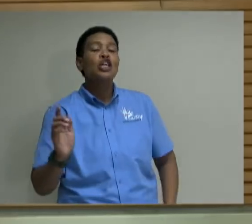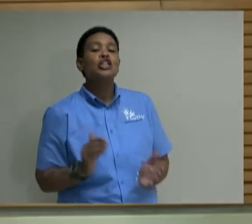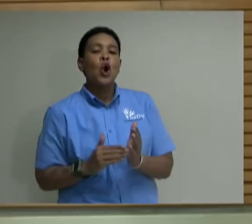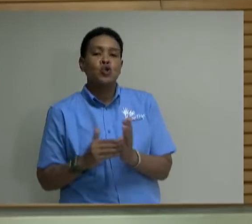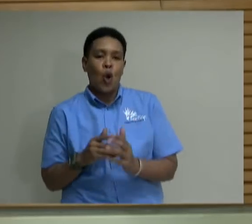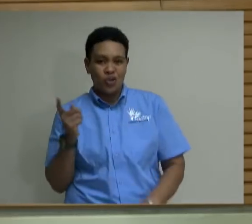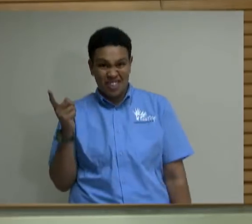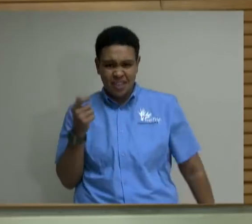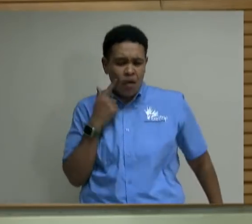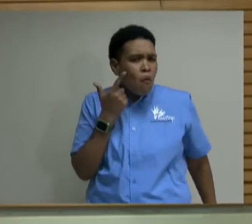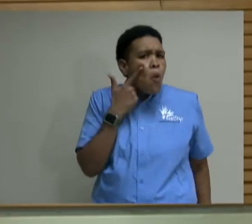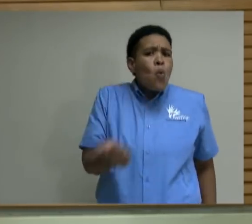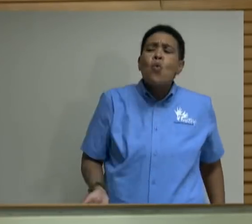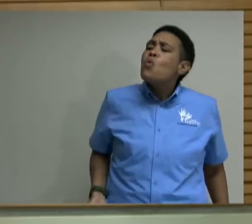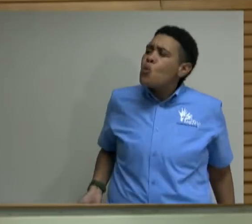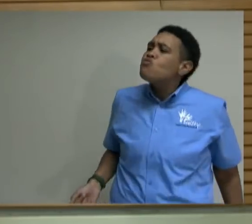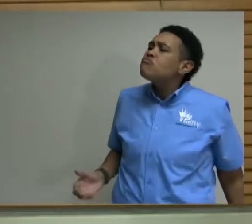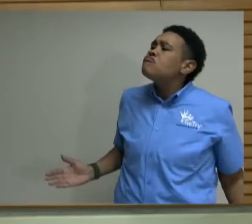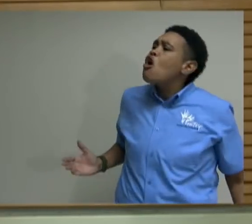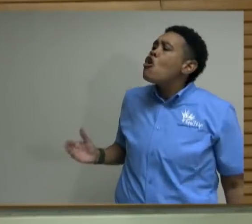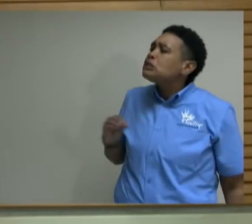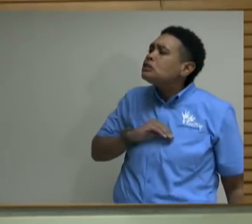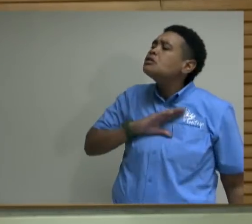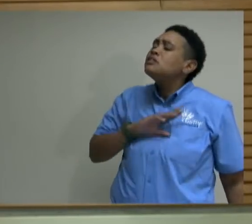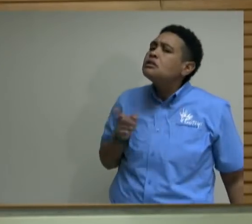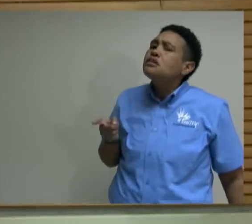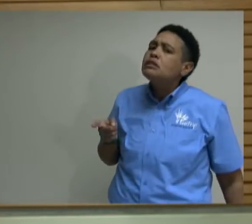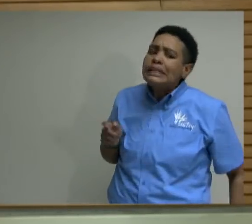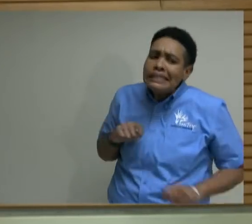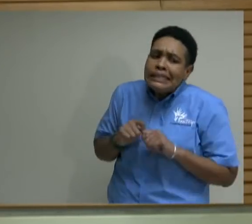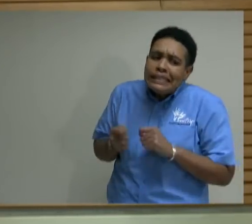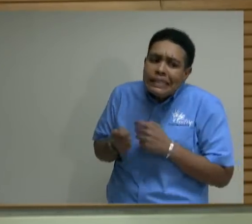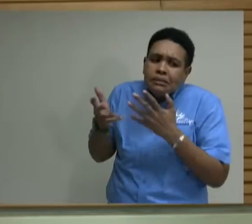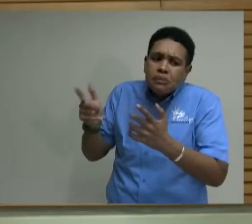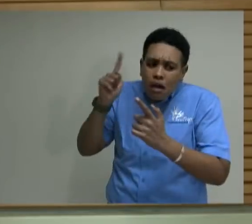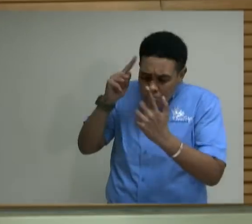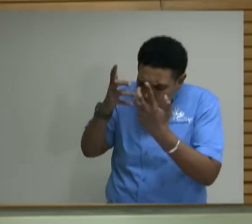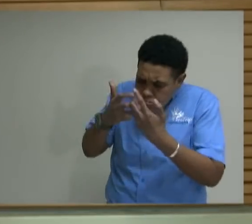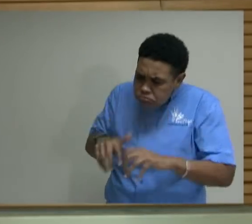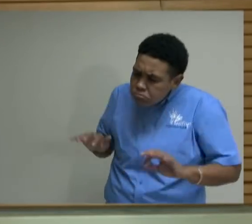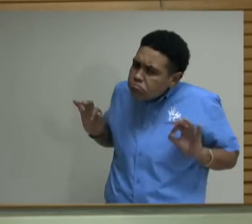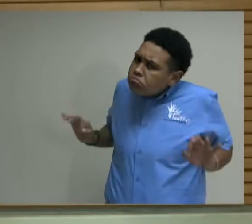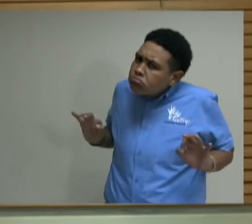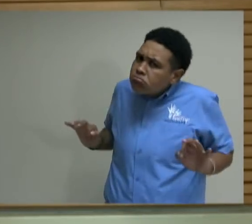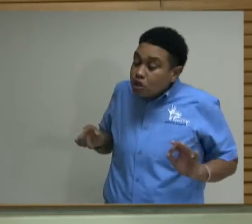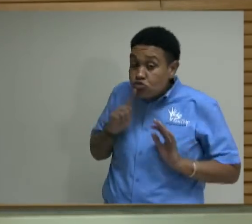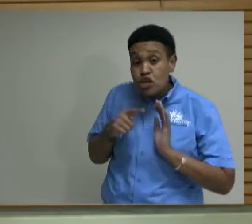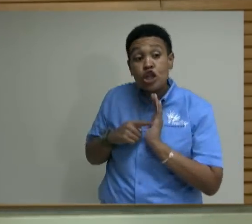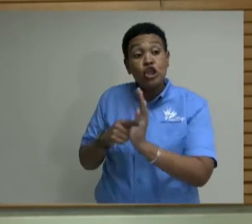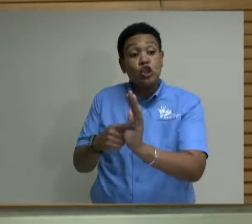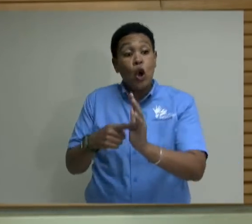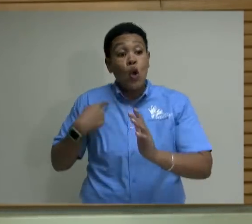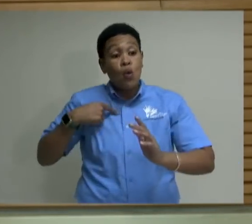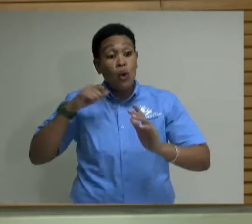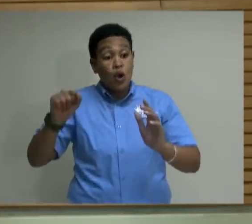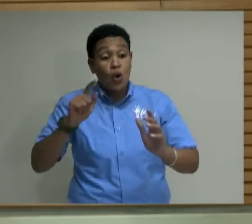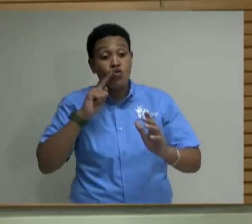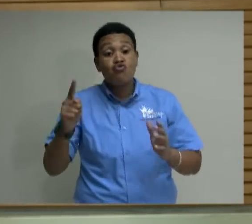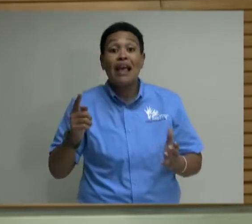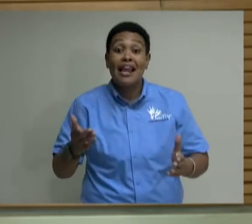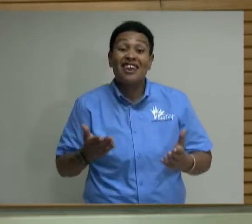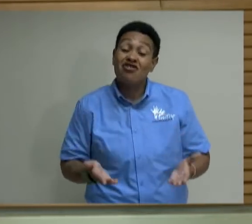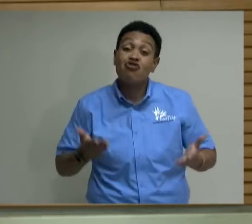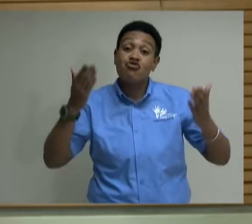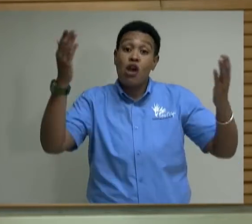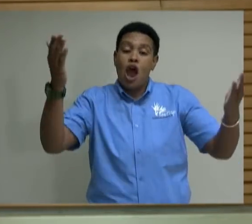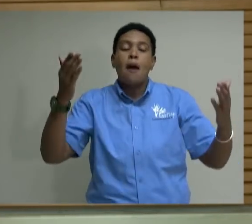their cooperation and the team on the ground. It does point to a direction where we could lift, or certainly recommend